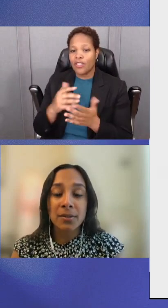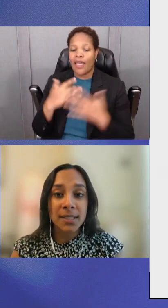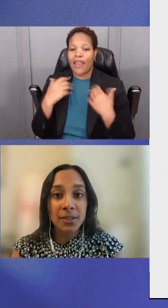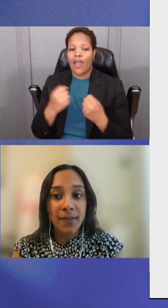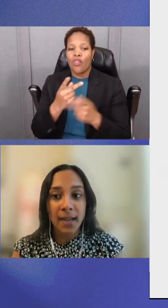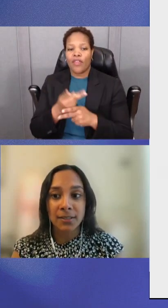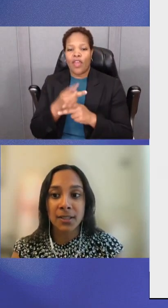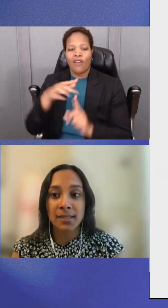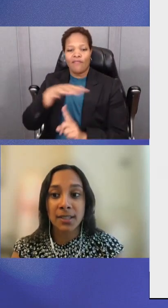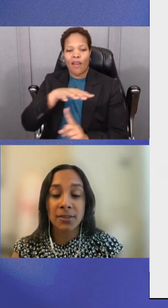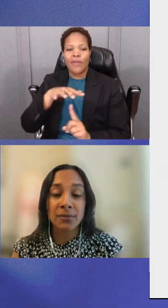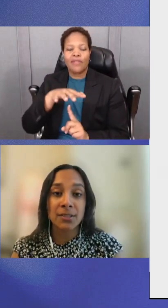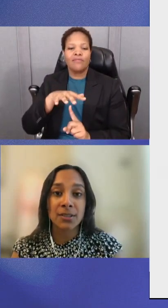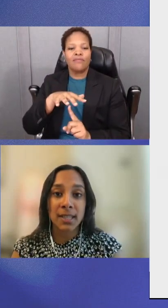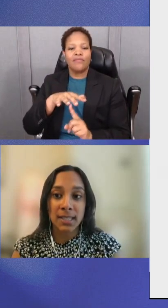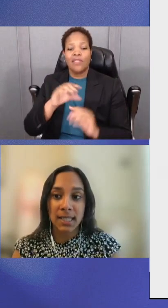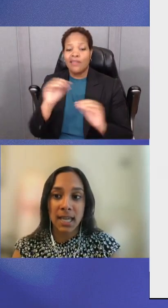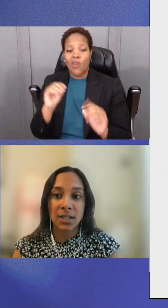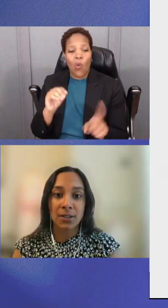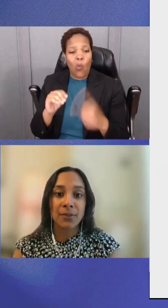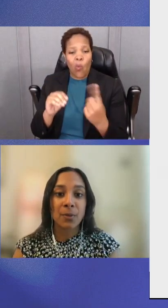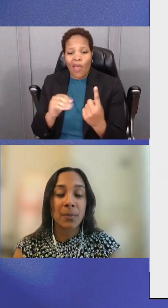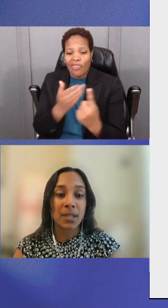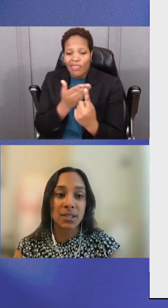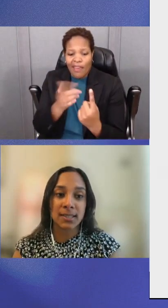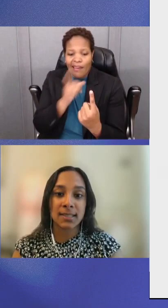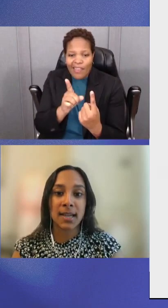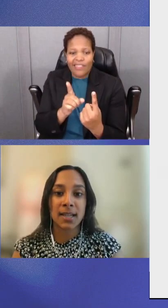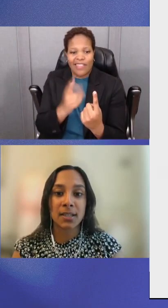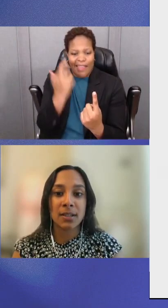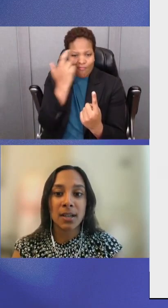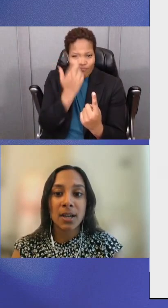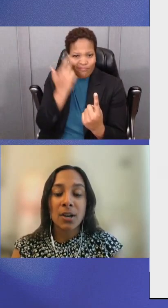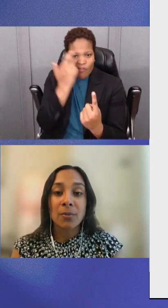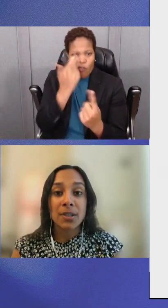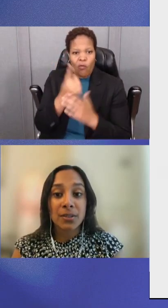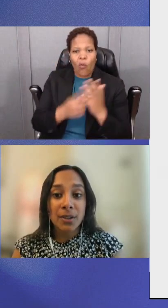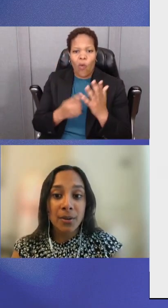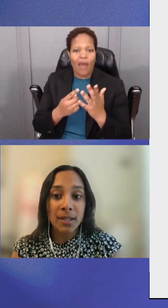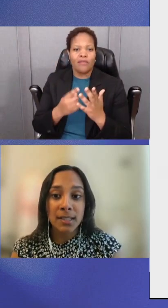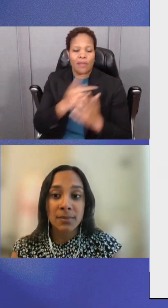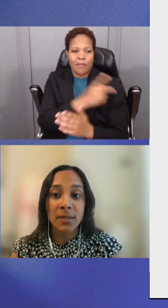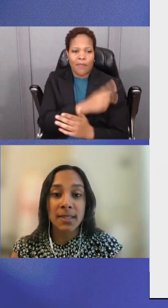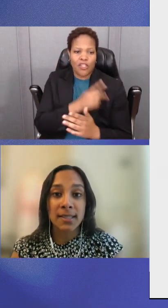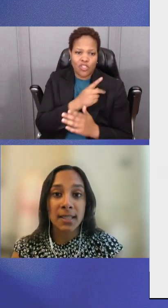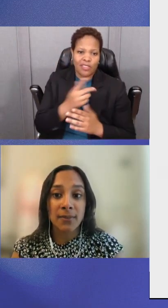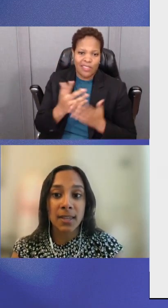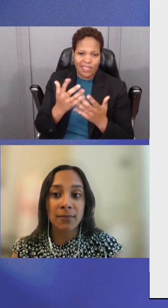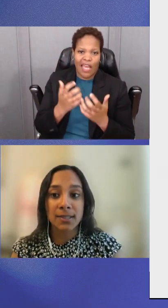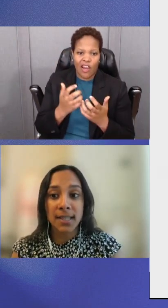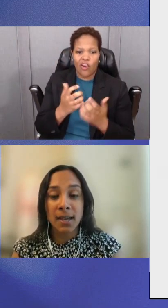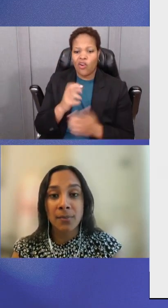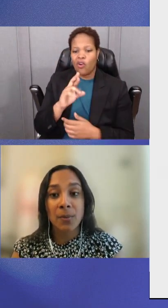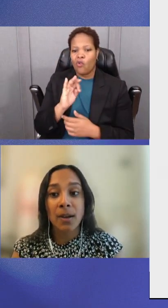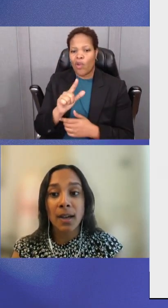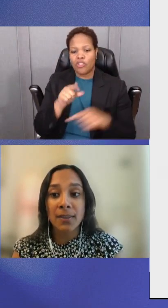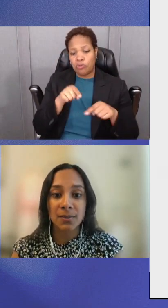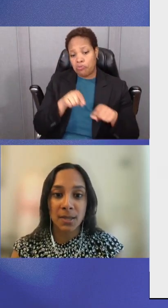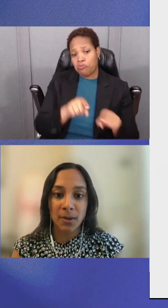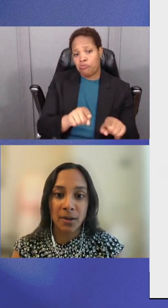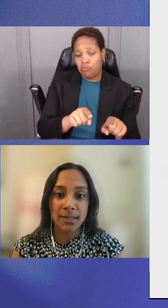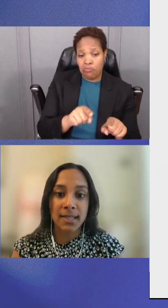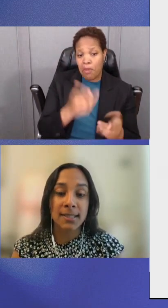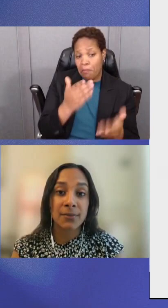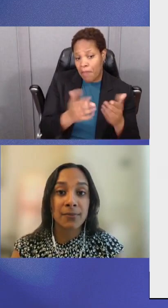that no single factor is a universal indicator for what patients desire. Racial concordance may be significant for some, while others